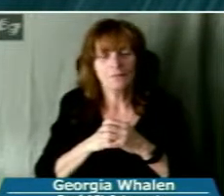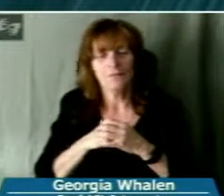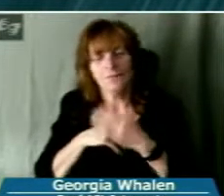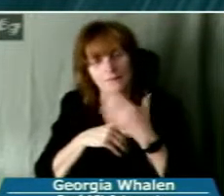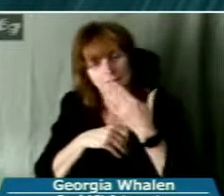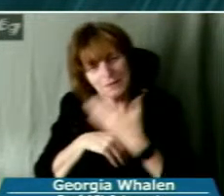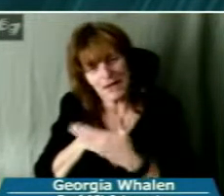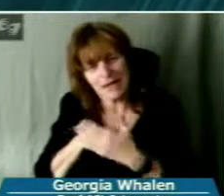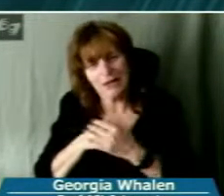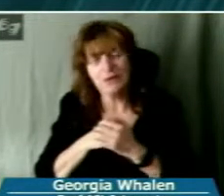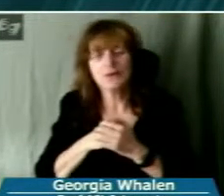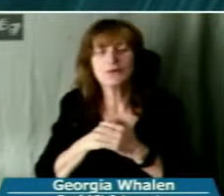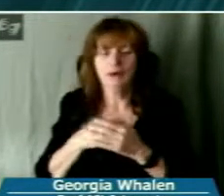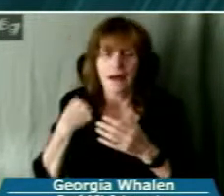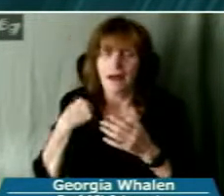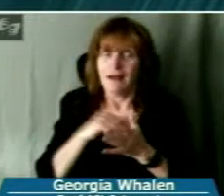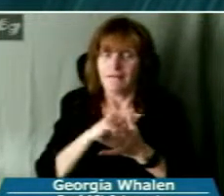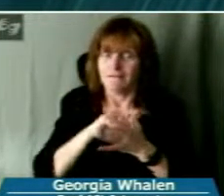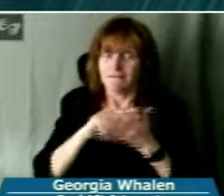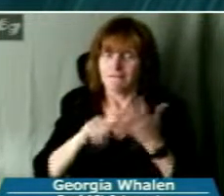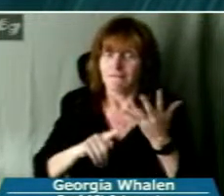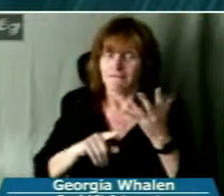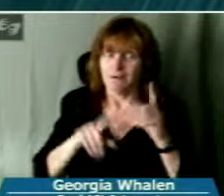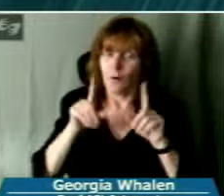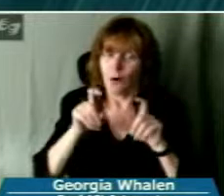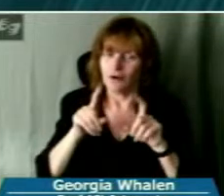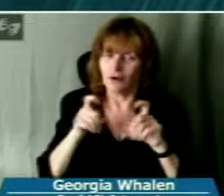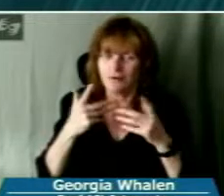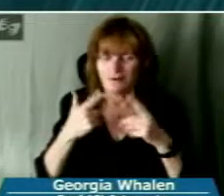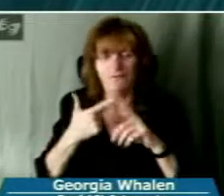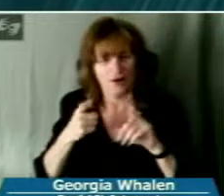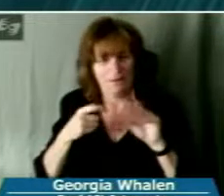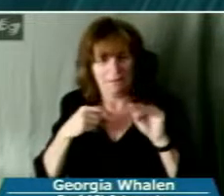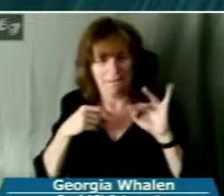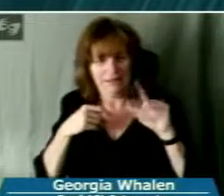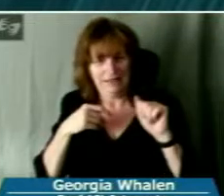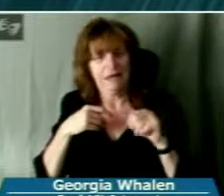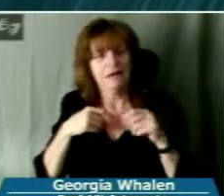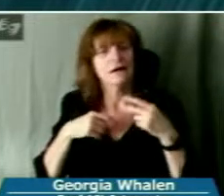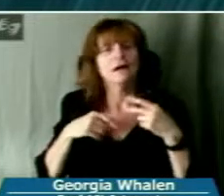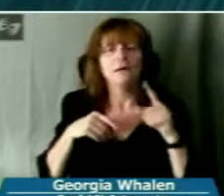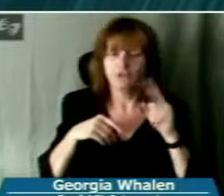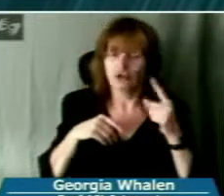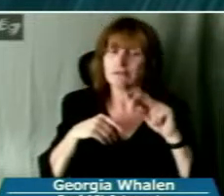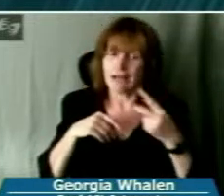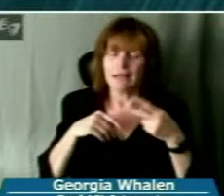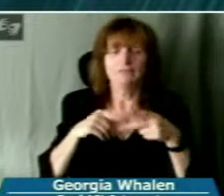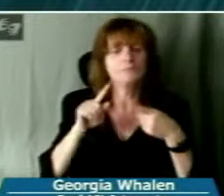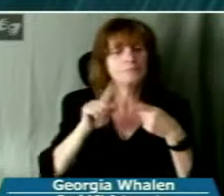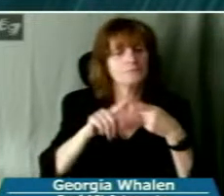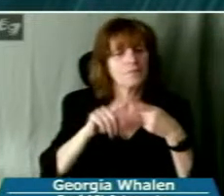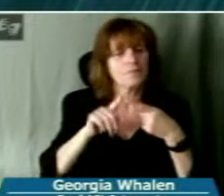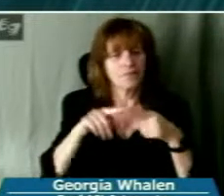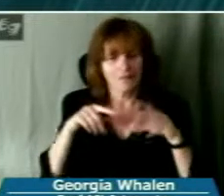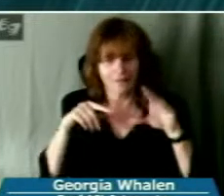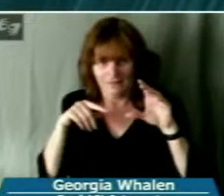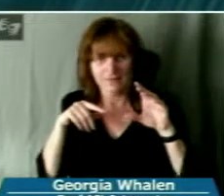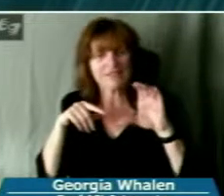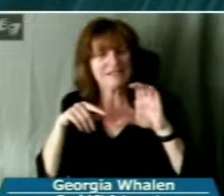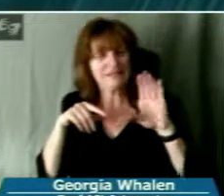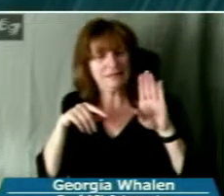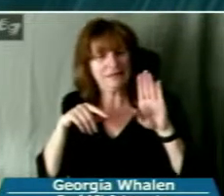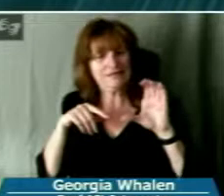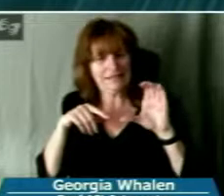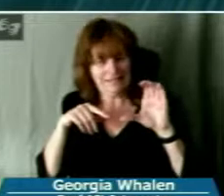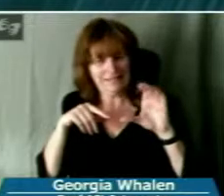phone today. We'll start with one question and one follow-up for everyone. First question goes to Dan Takama from CBC Hamilton. Dan,